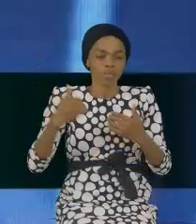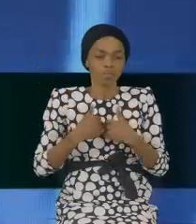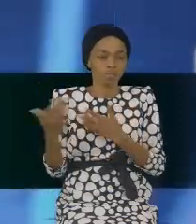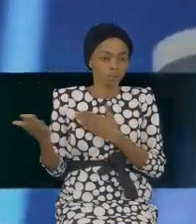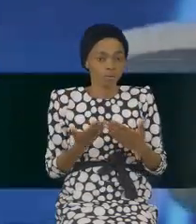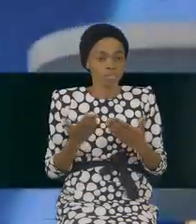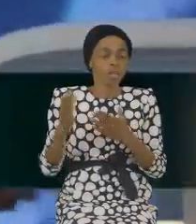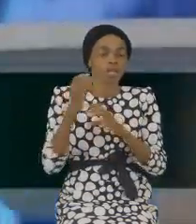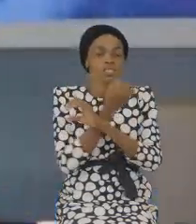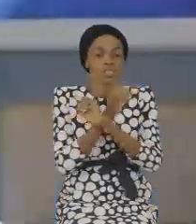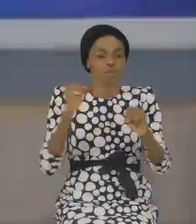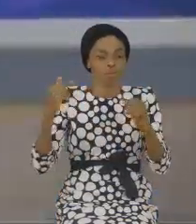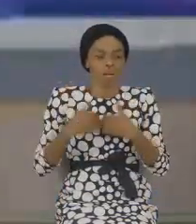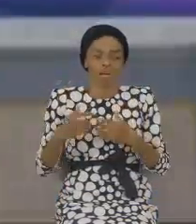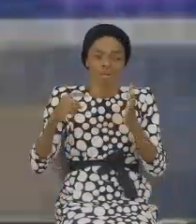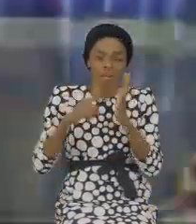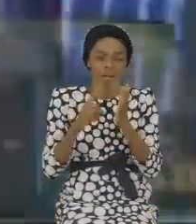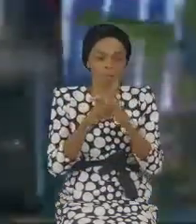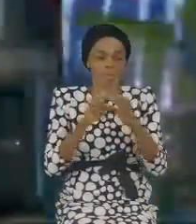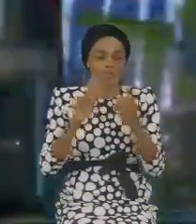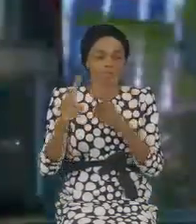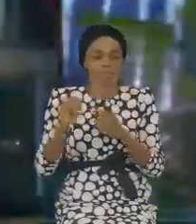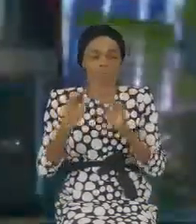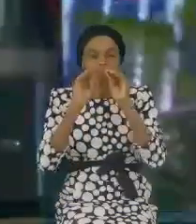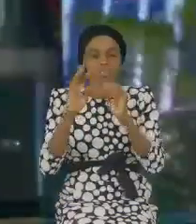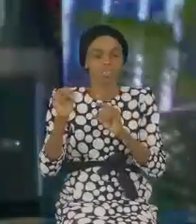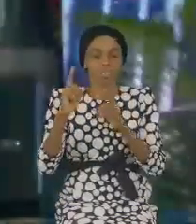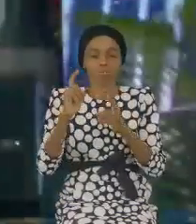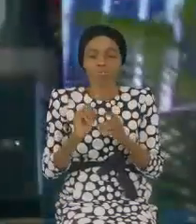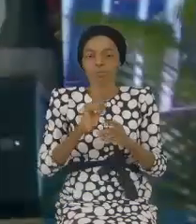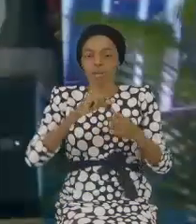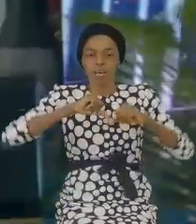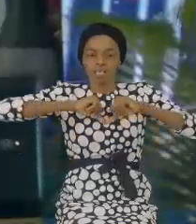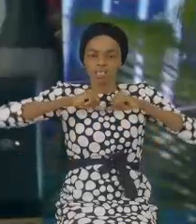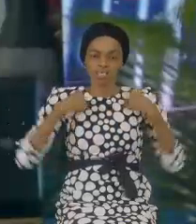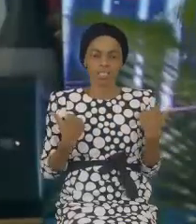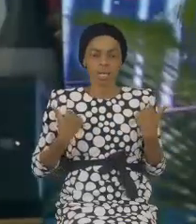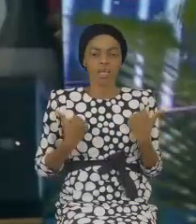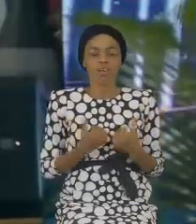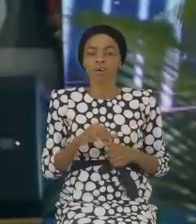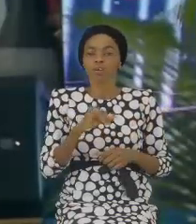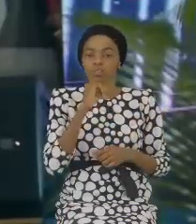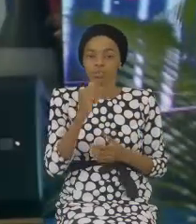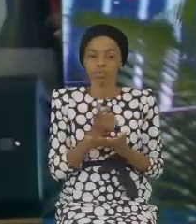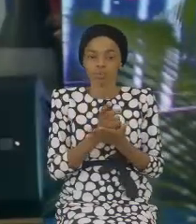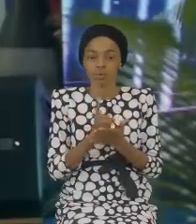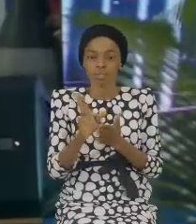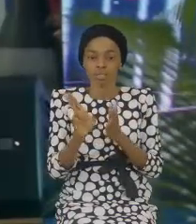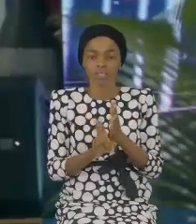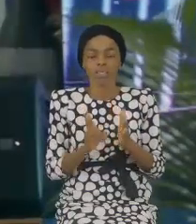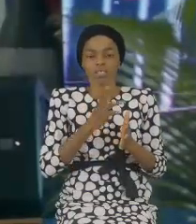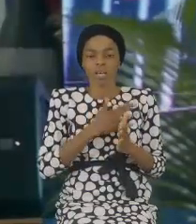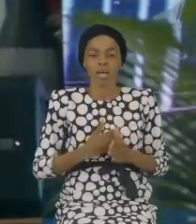them, teaching them to deny ungodliness and worldly lusts, and to live soberly and righteously and